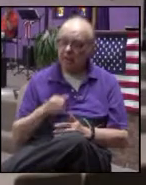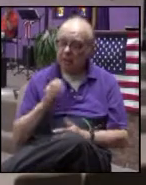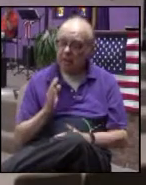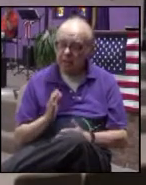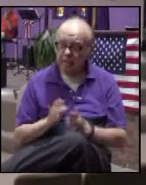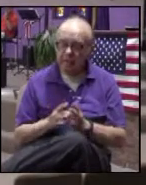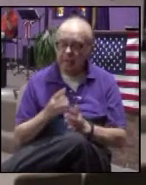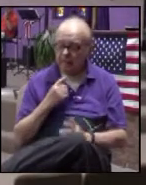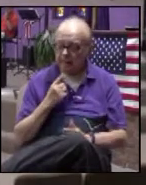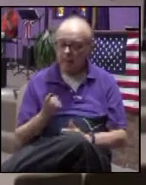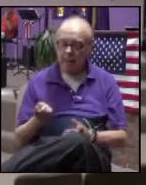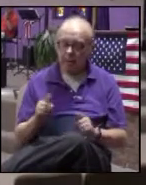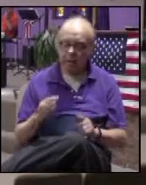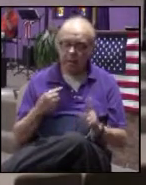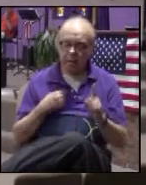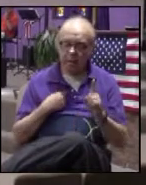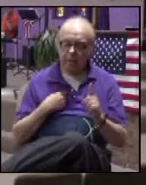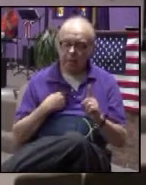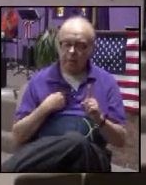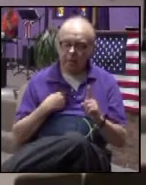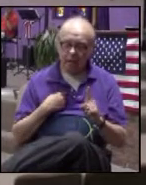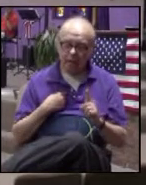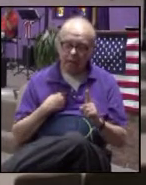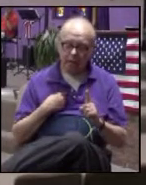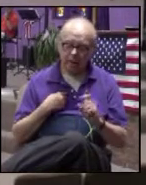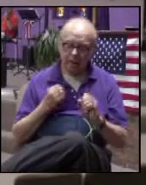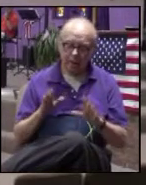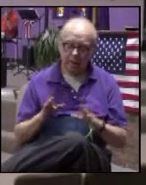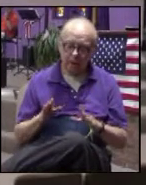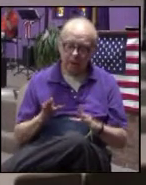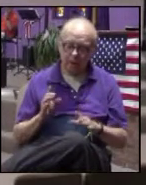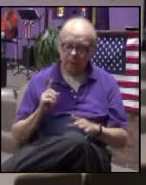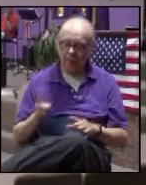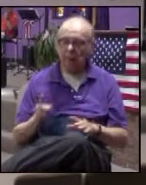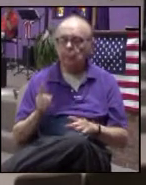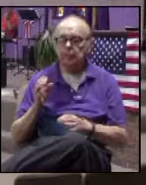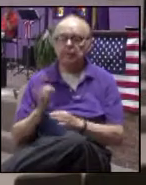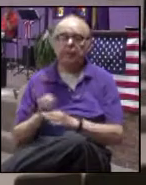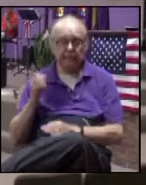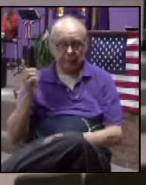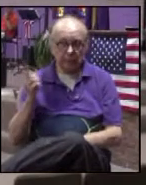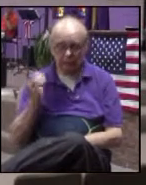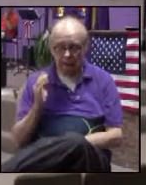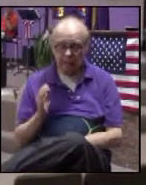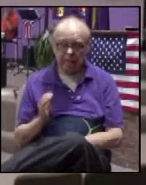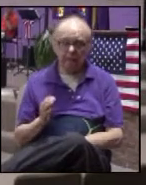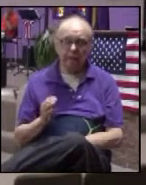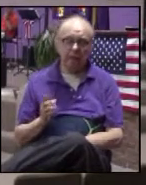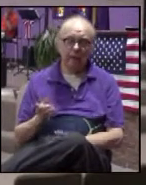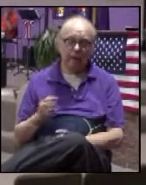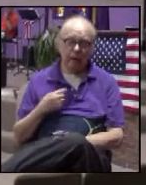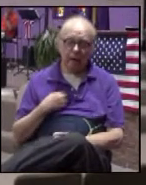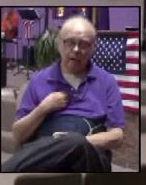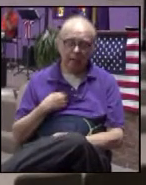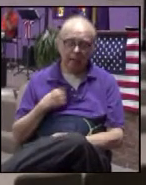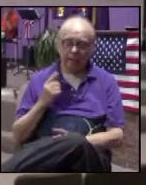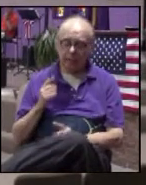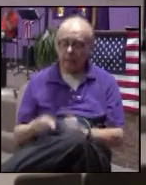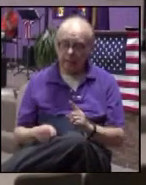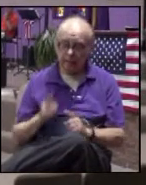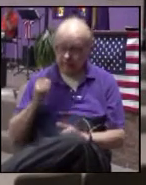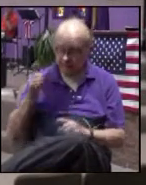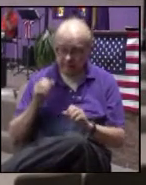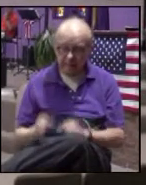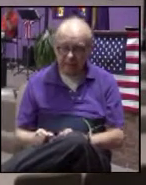Jesus says this, when I am faithless, He's going to be faithful. When I am unable, He is